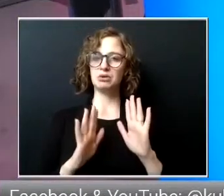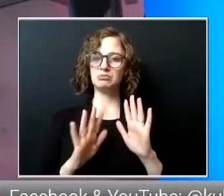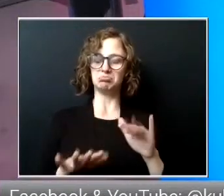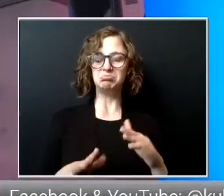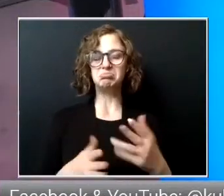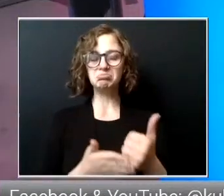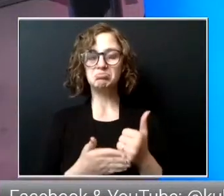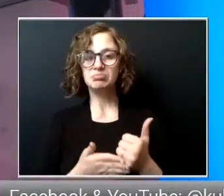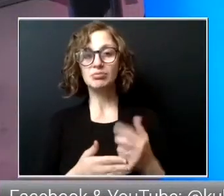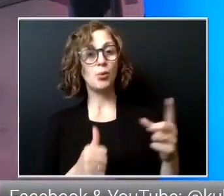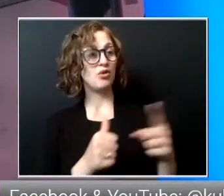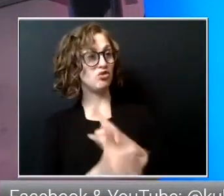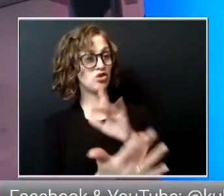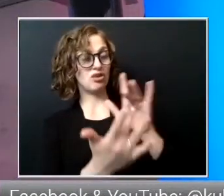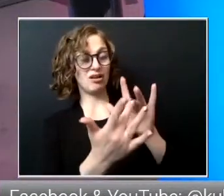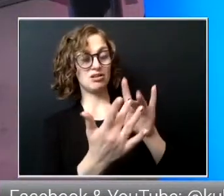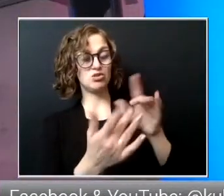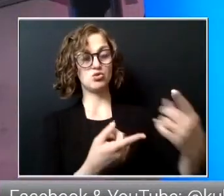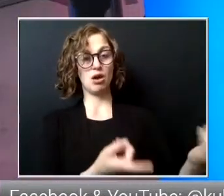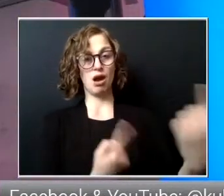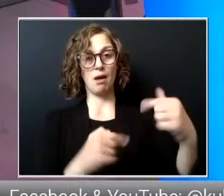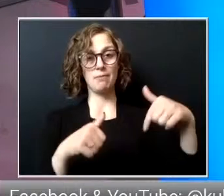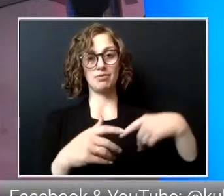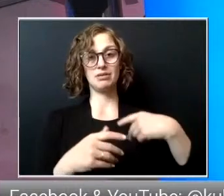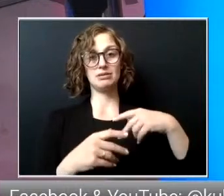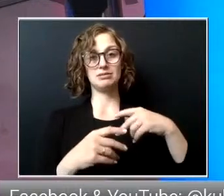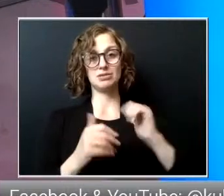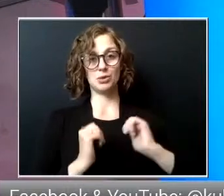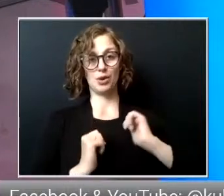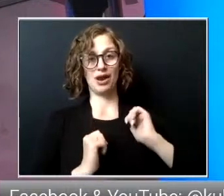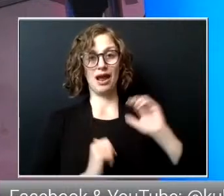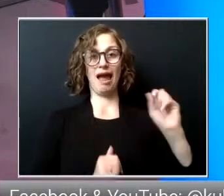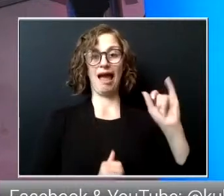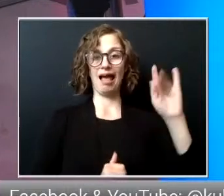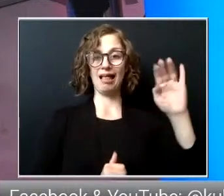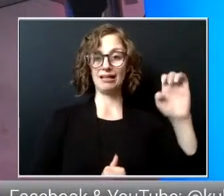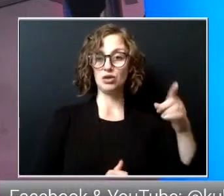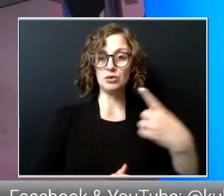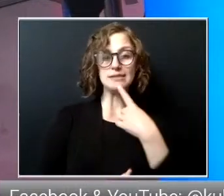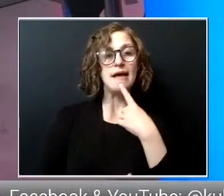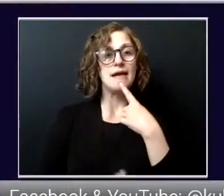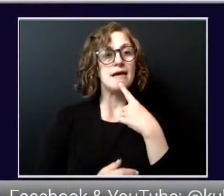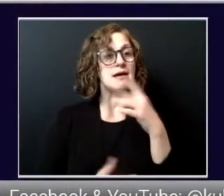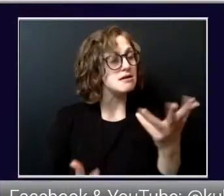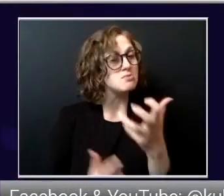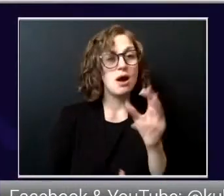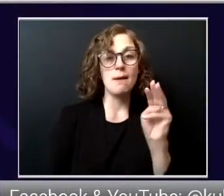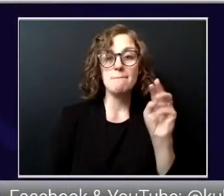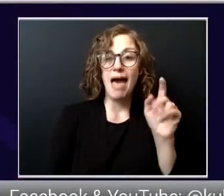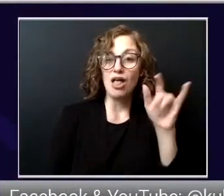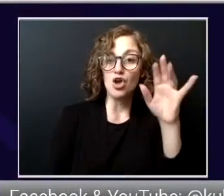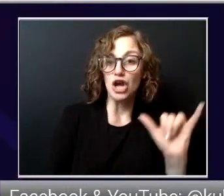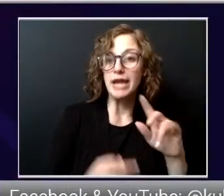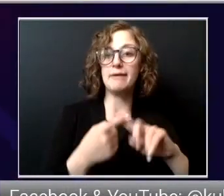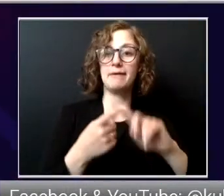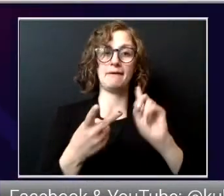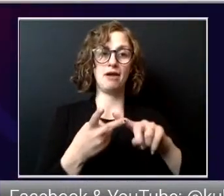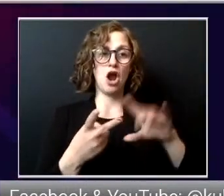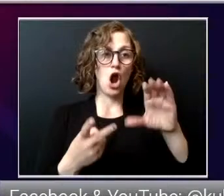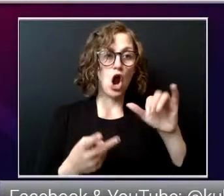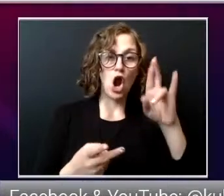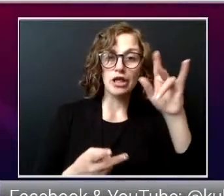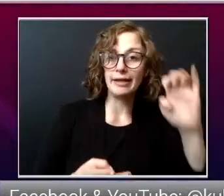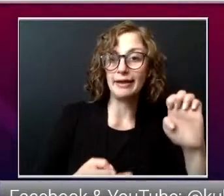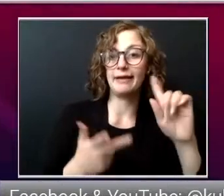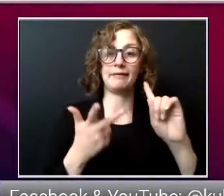on this program, Allie, you said it was crucial. I've got to have Mallory, I've got to have Carly, I got to have Dr. Gertz. I